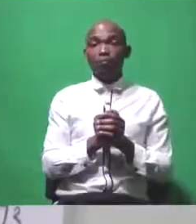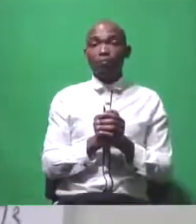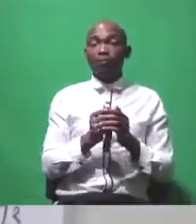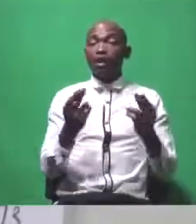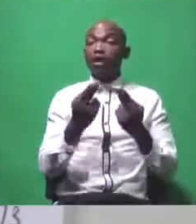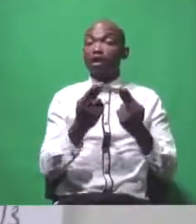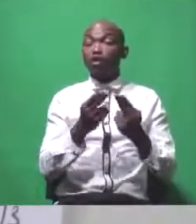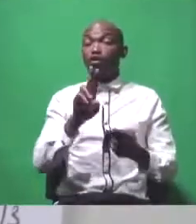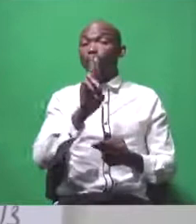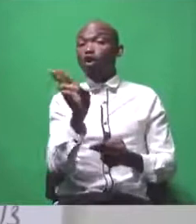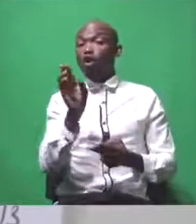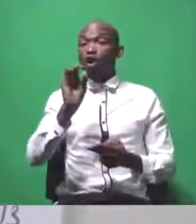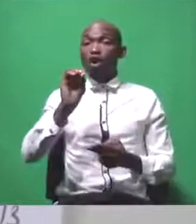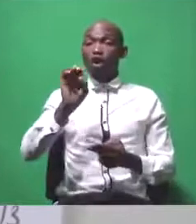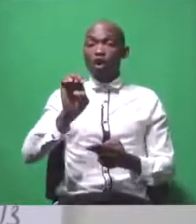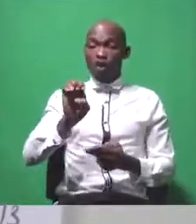and hoe